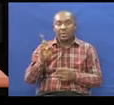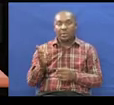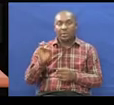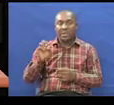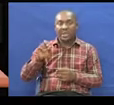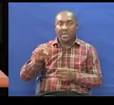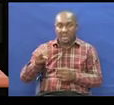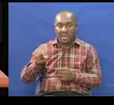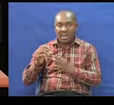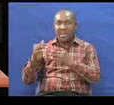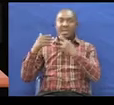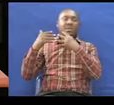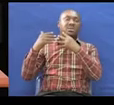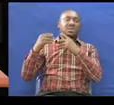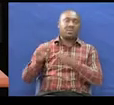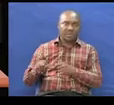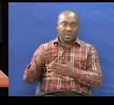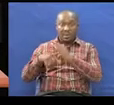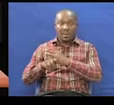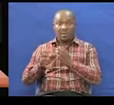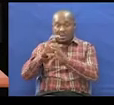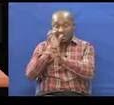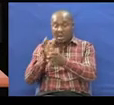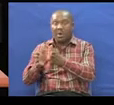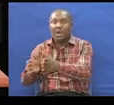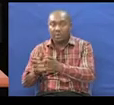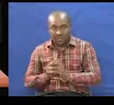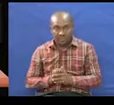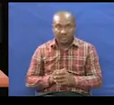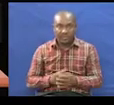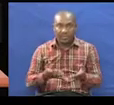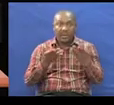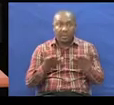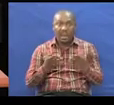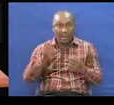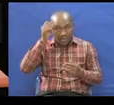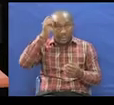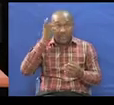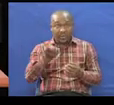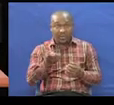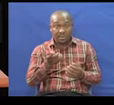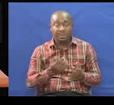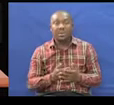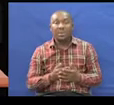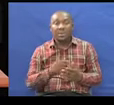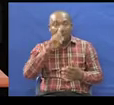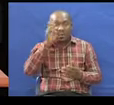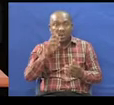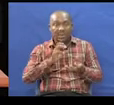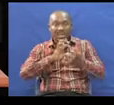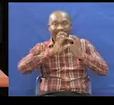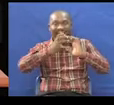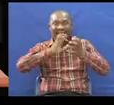for preparation of hydrogen gas in the laboratory. So now I guess we have understood what is the reaction taking